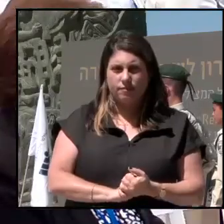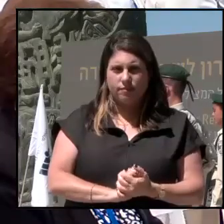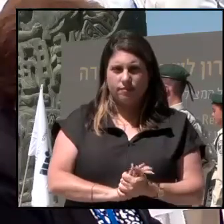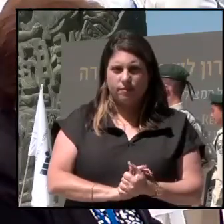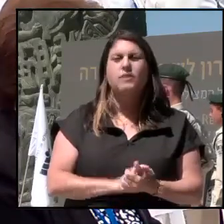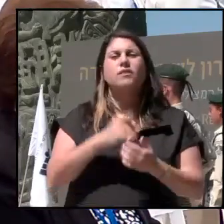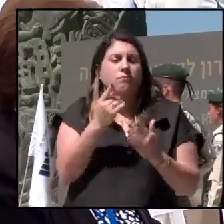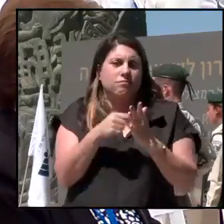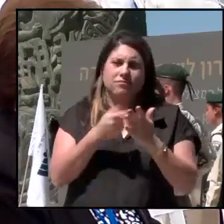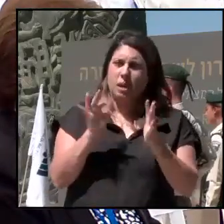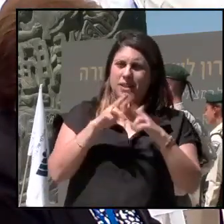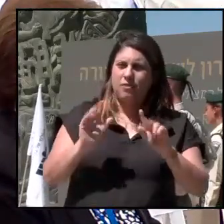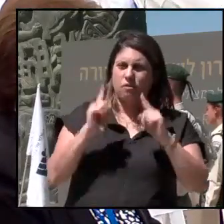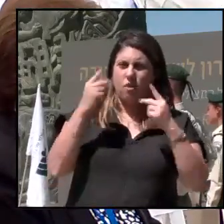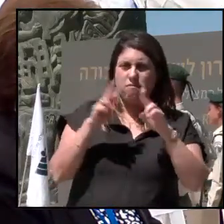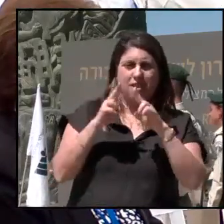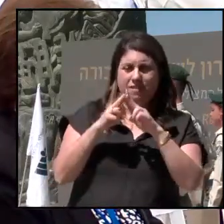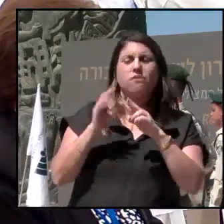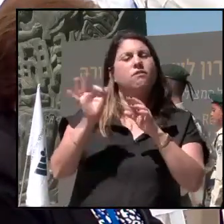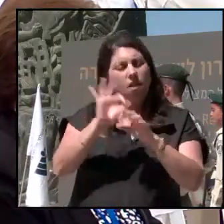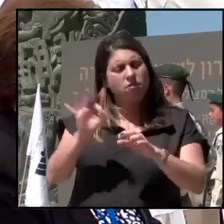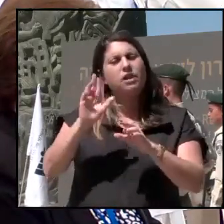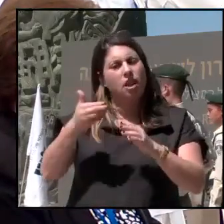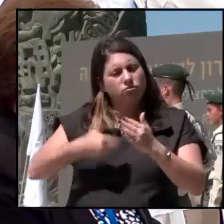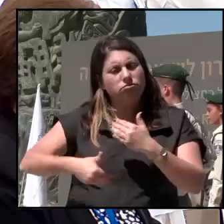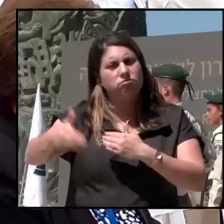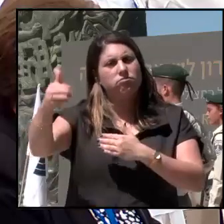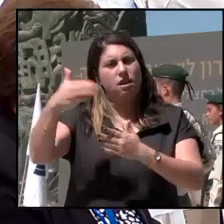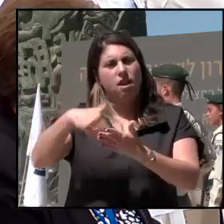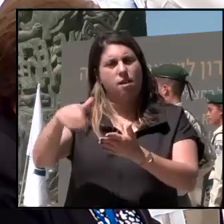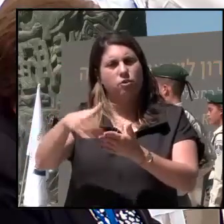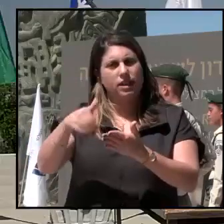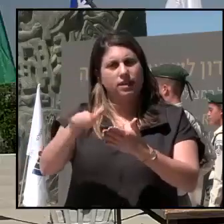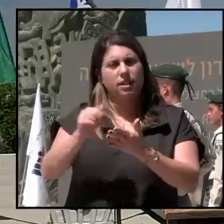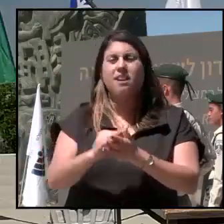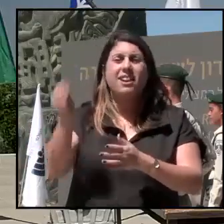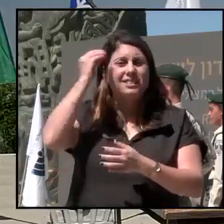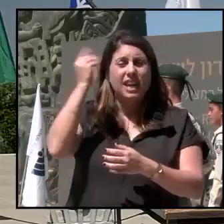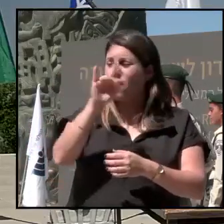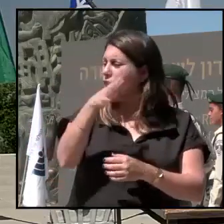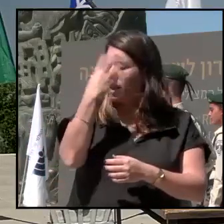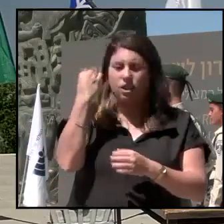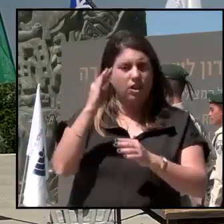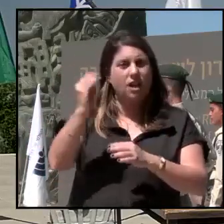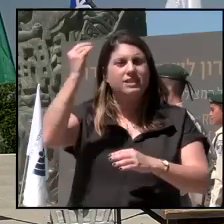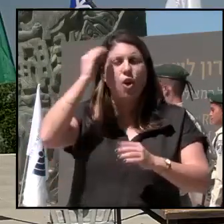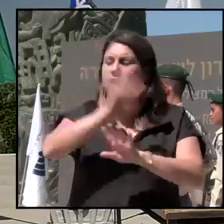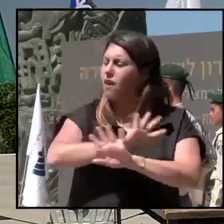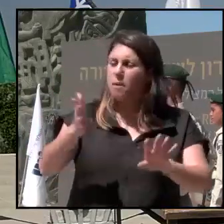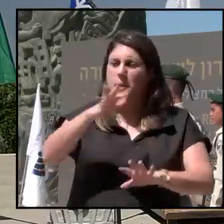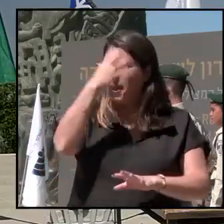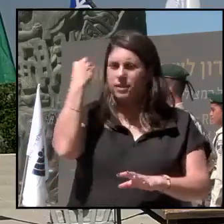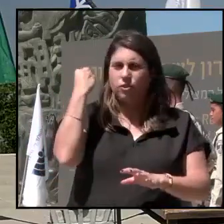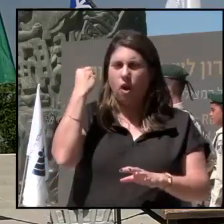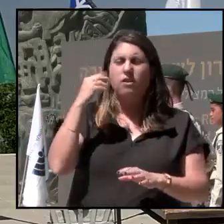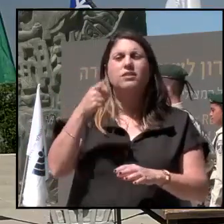years in France, but there is still a long way to go. Zachor, Lotishka, remember, never forget.